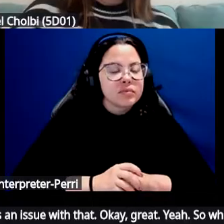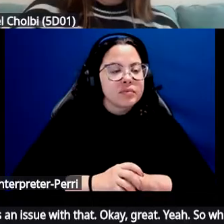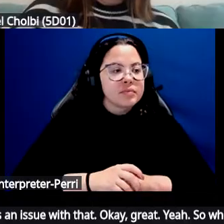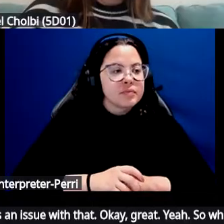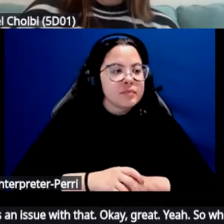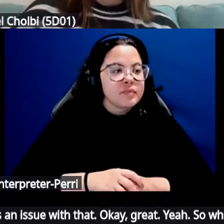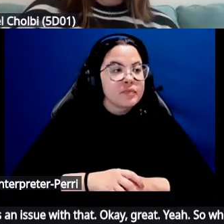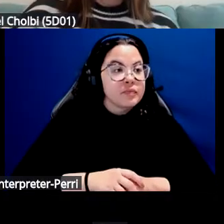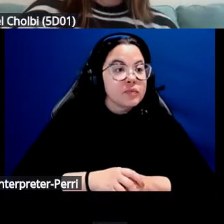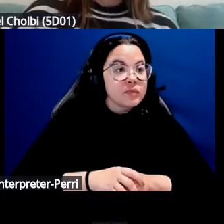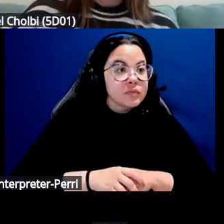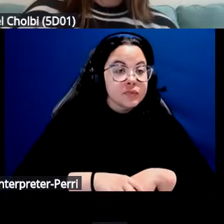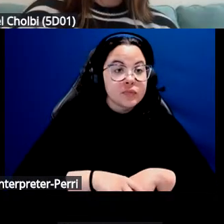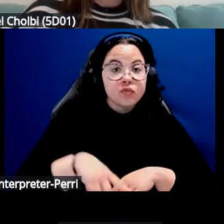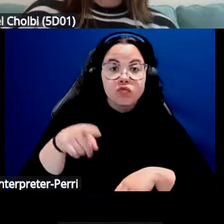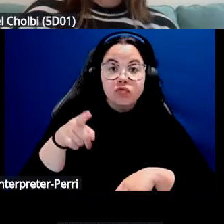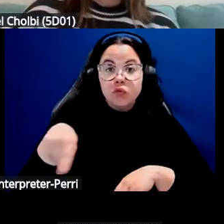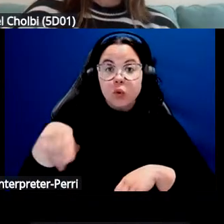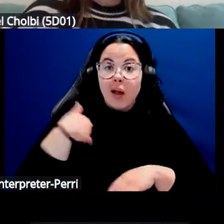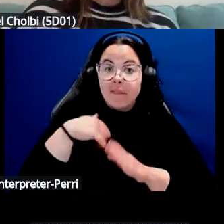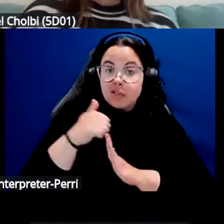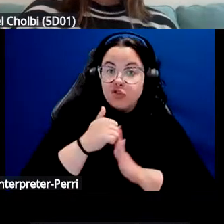Okay. Everyone has the agenda.